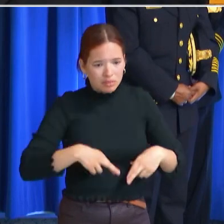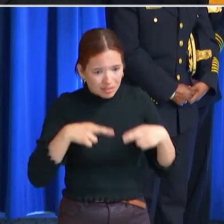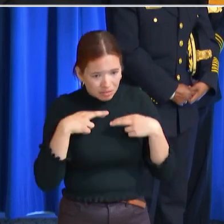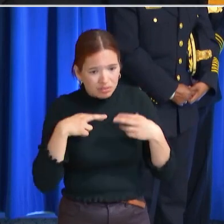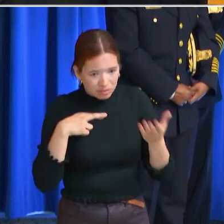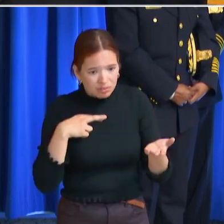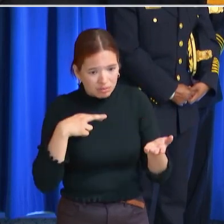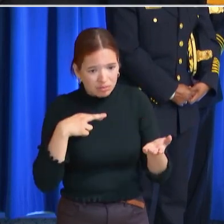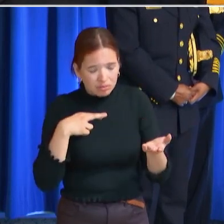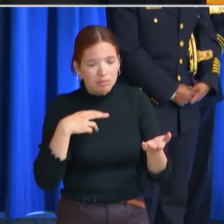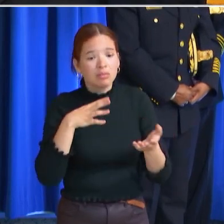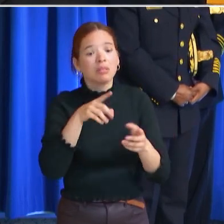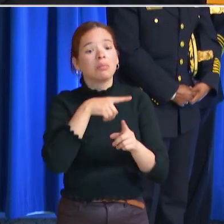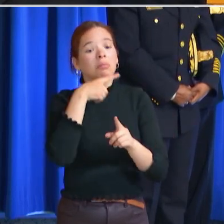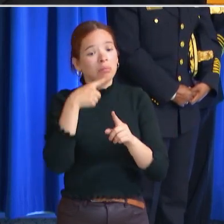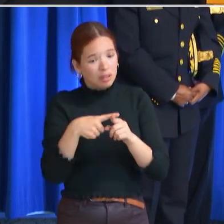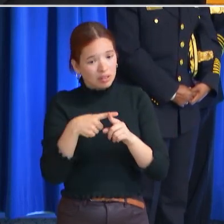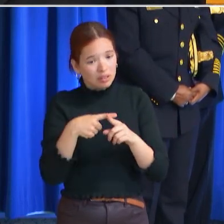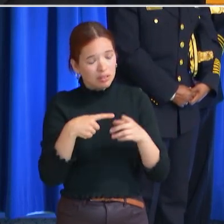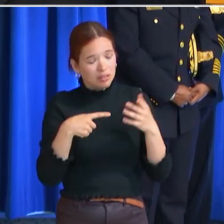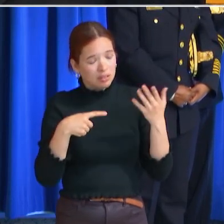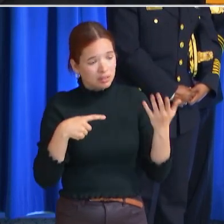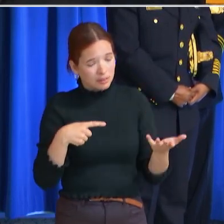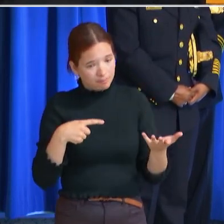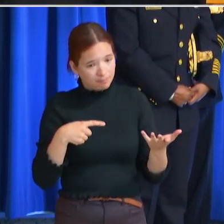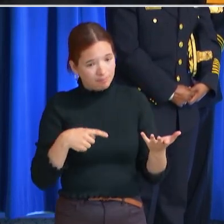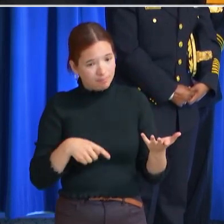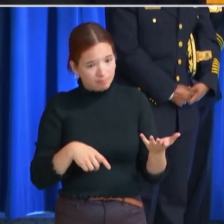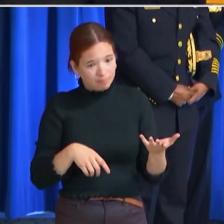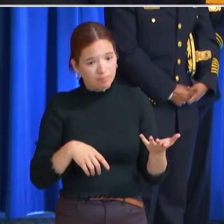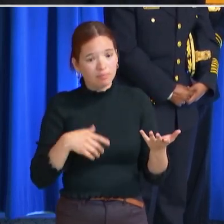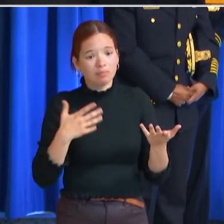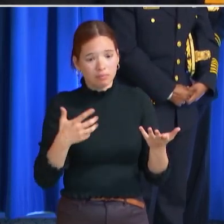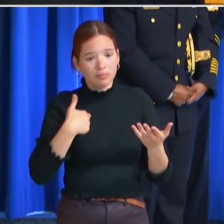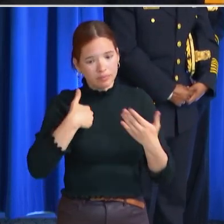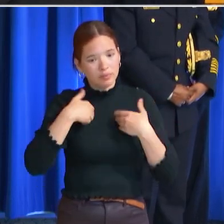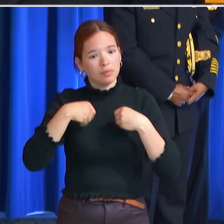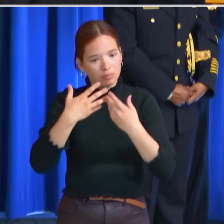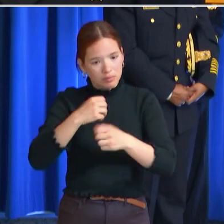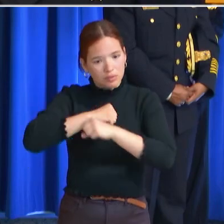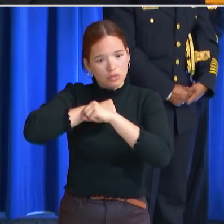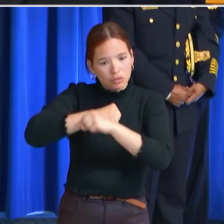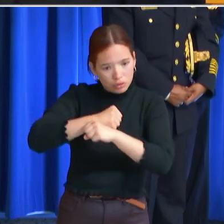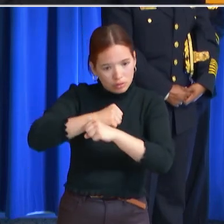it serves to provide protection for